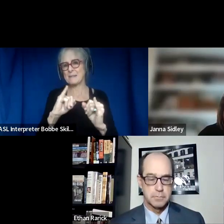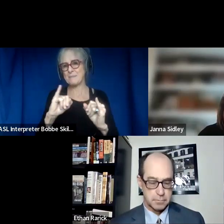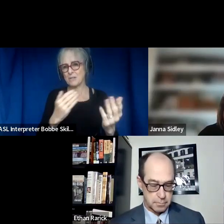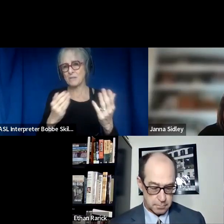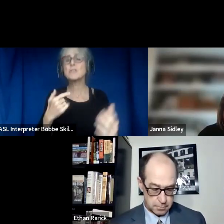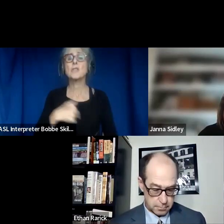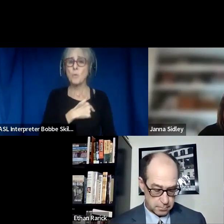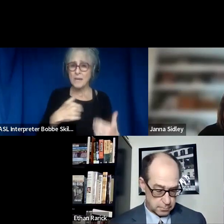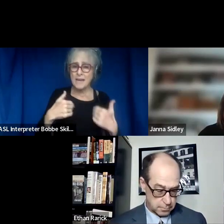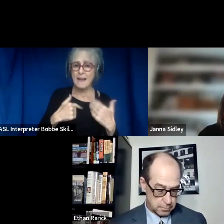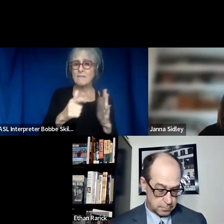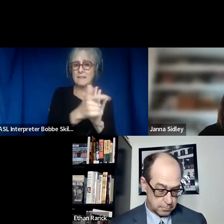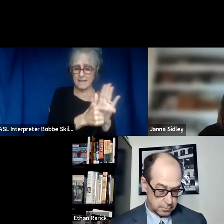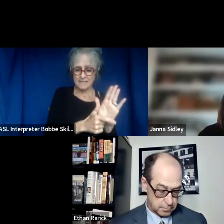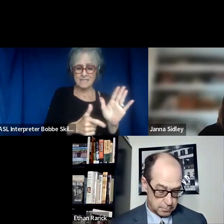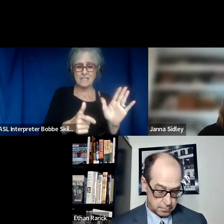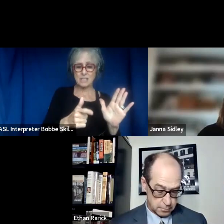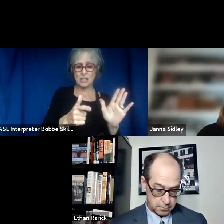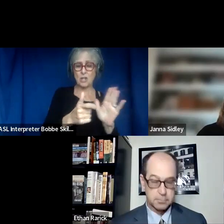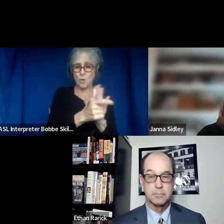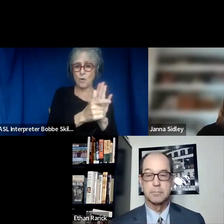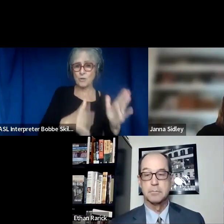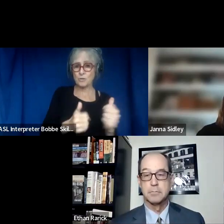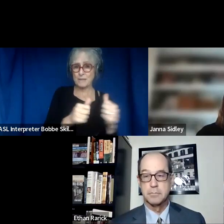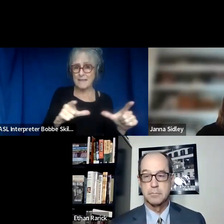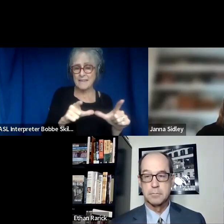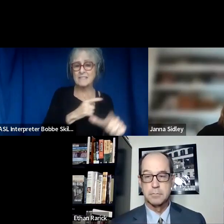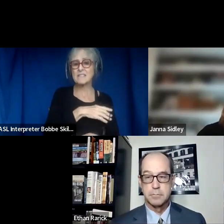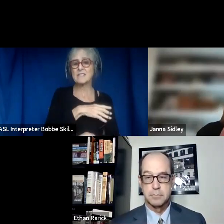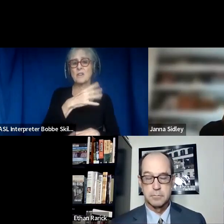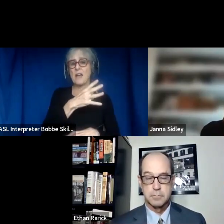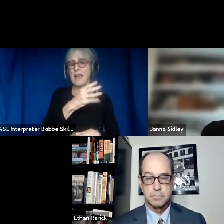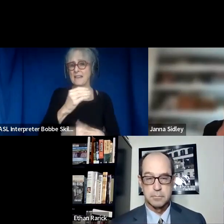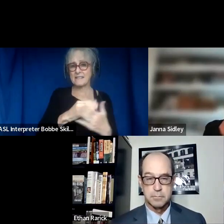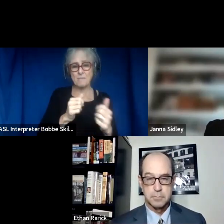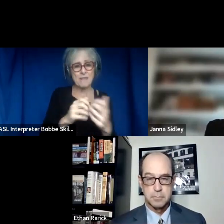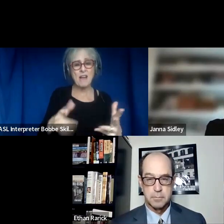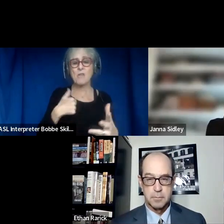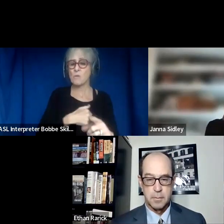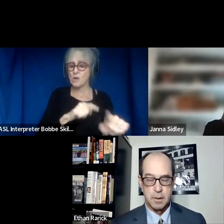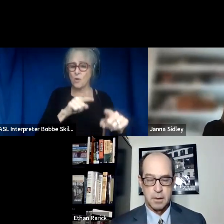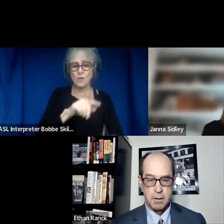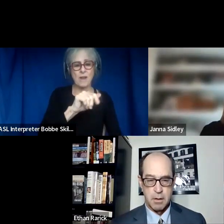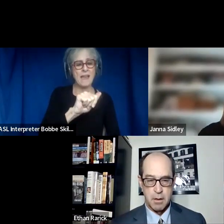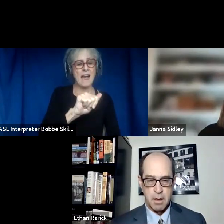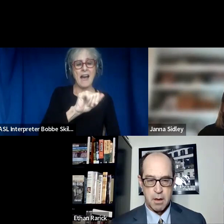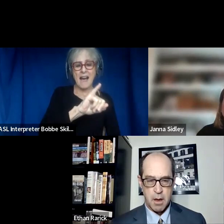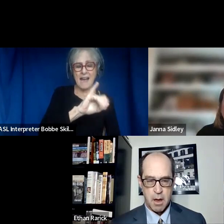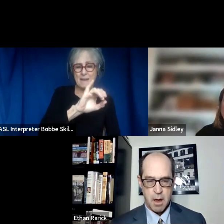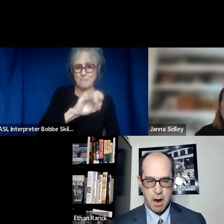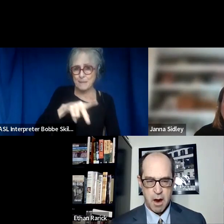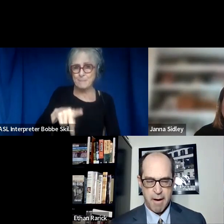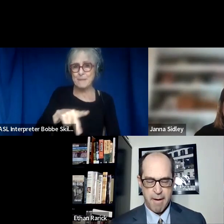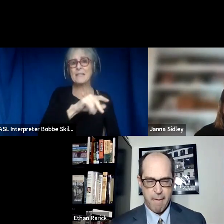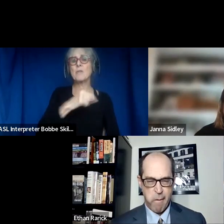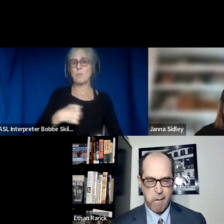have non-attorney advocates. We attend IPP and IEP meetings with our clients. We